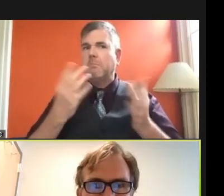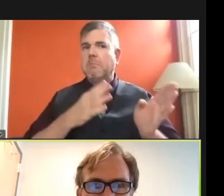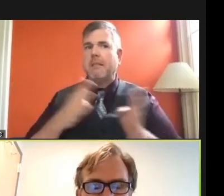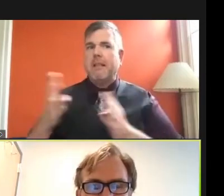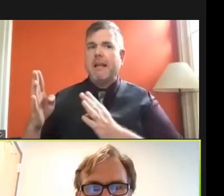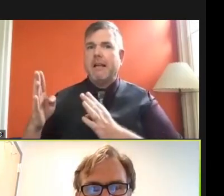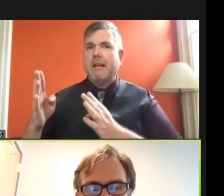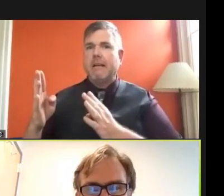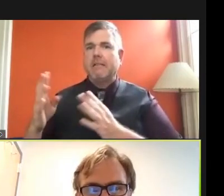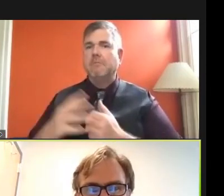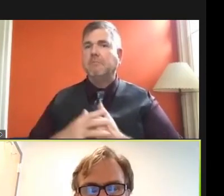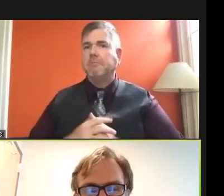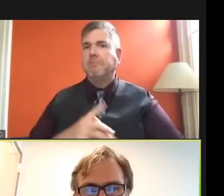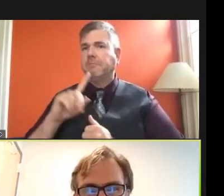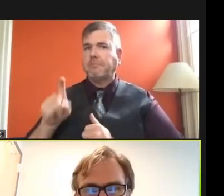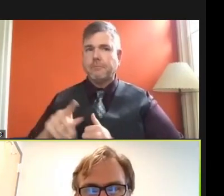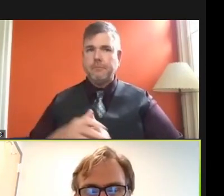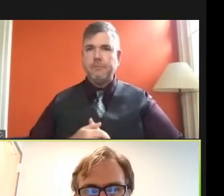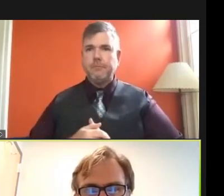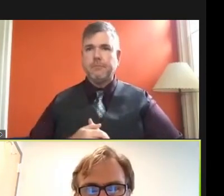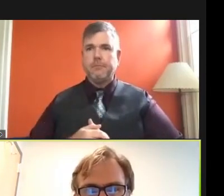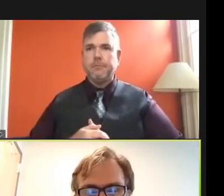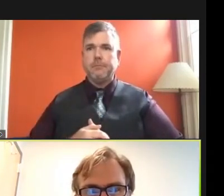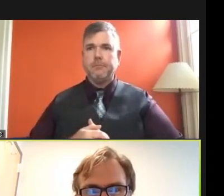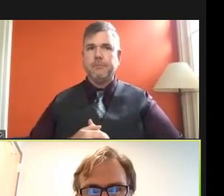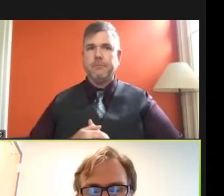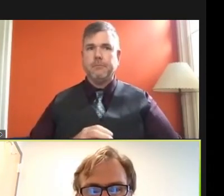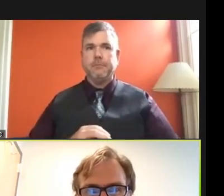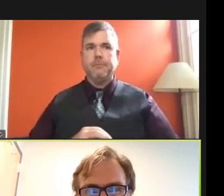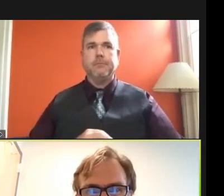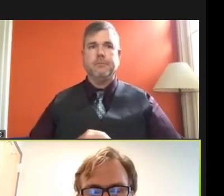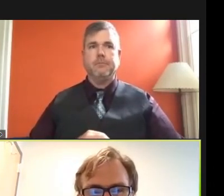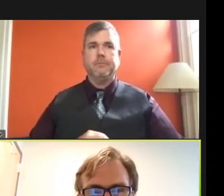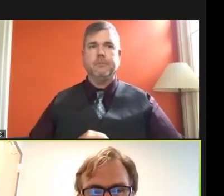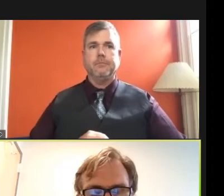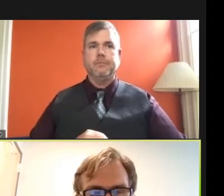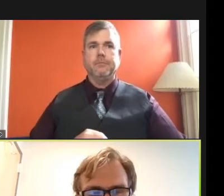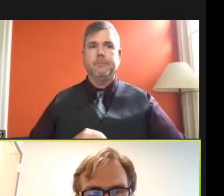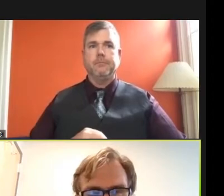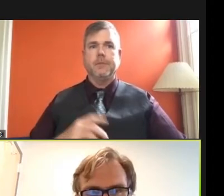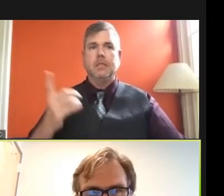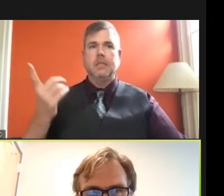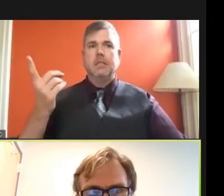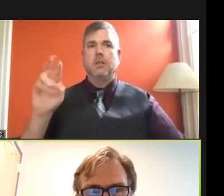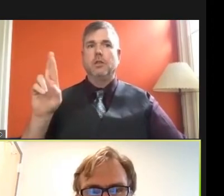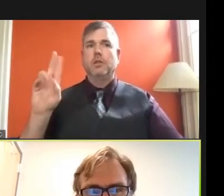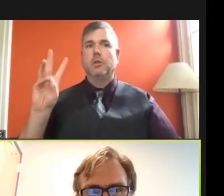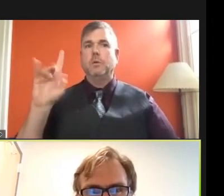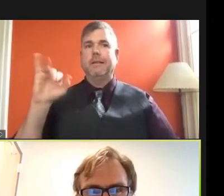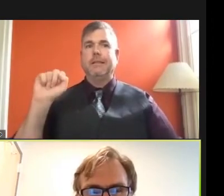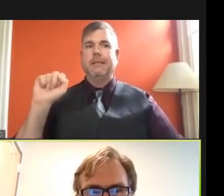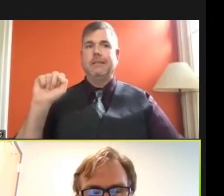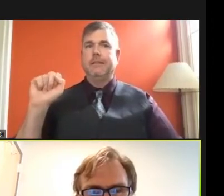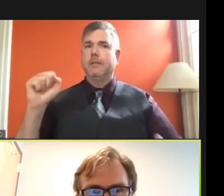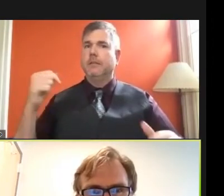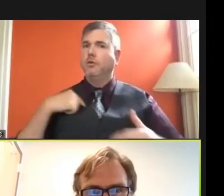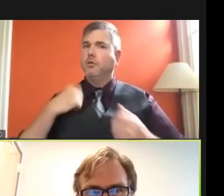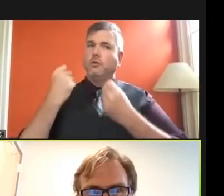a strong historical relationship with the Marin County Office of Education. I think there's just been a shared understanding